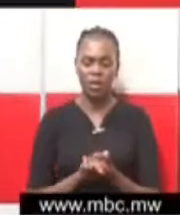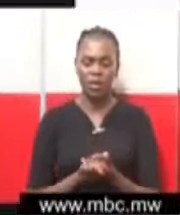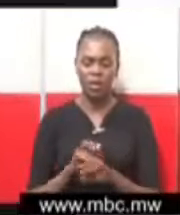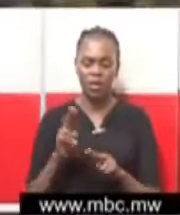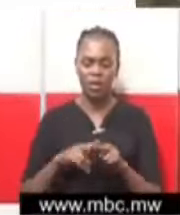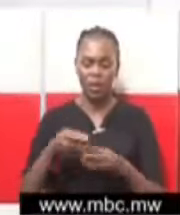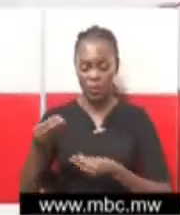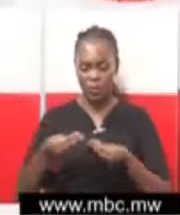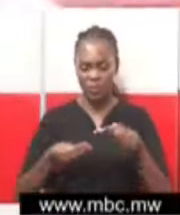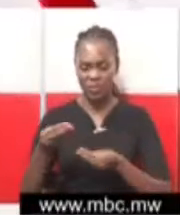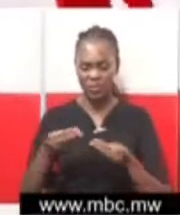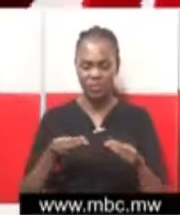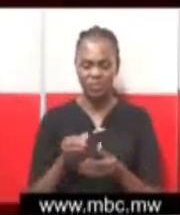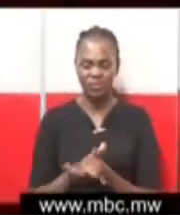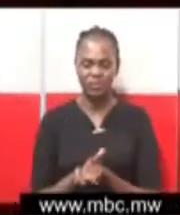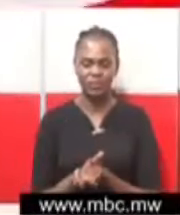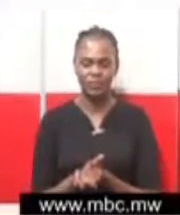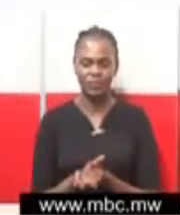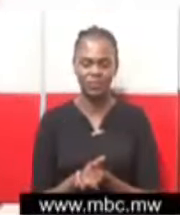markets.